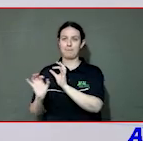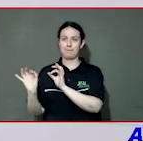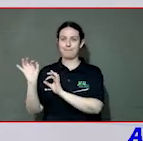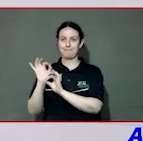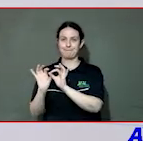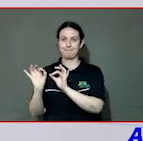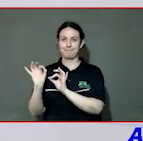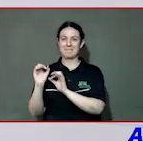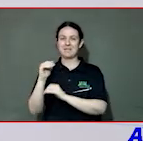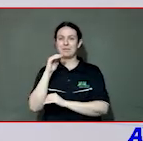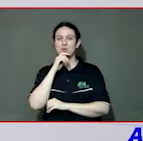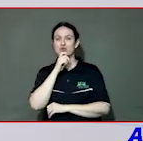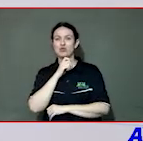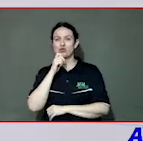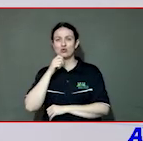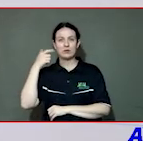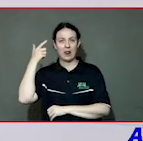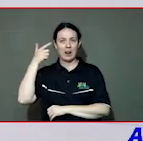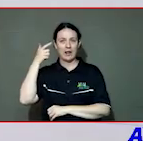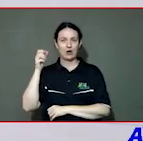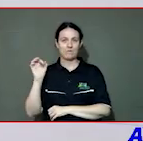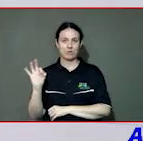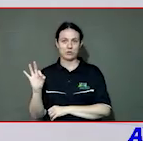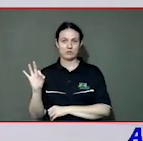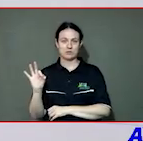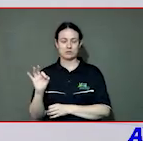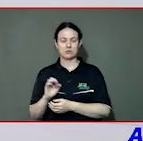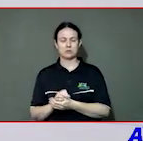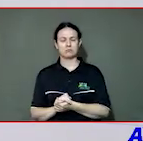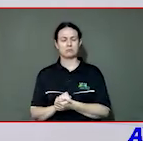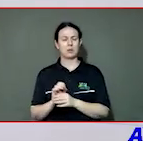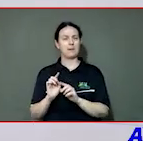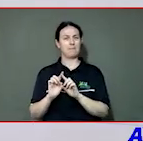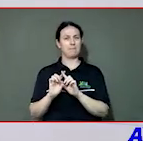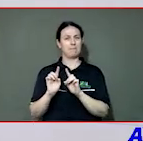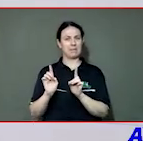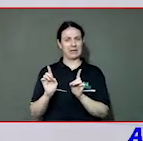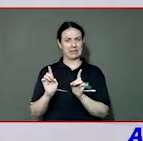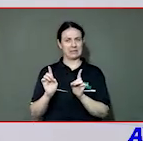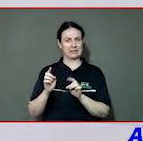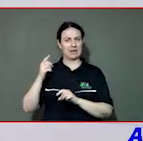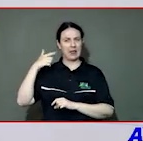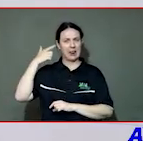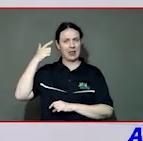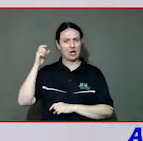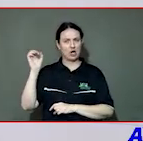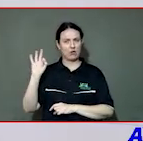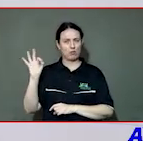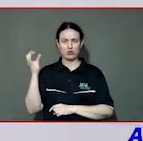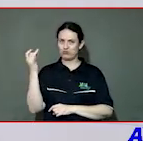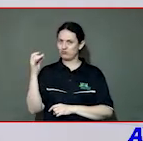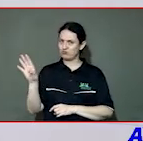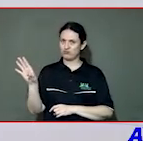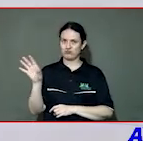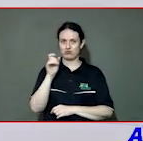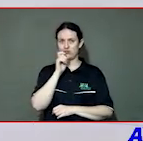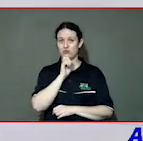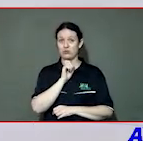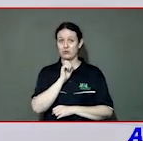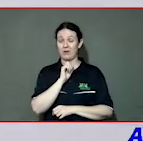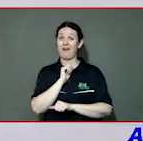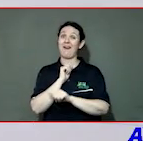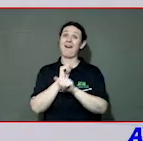they have London forces. But now, boys and girls, they only have London forces. All the